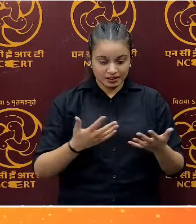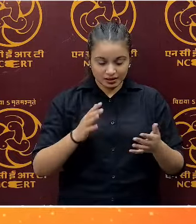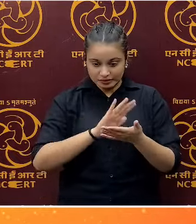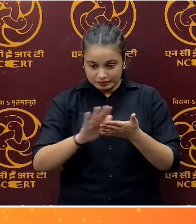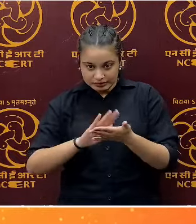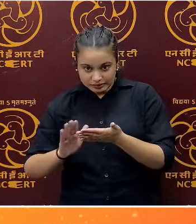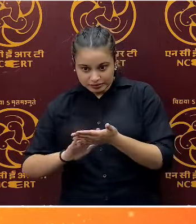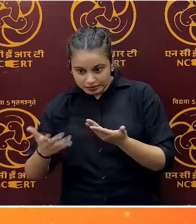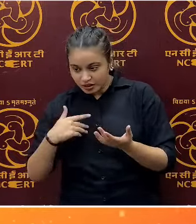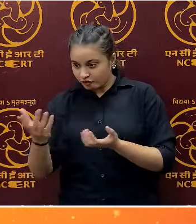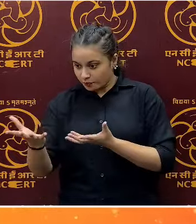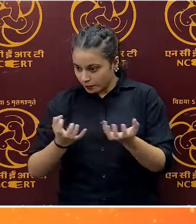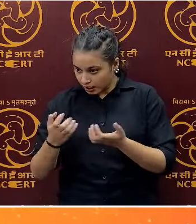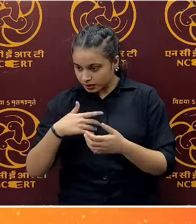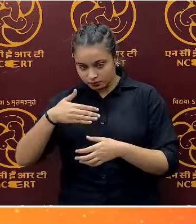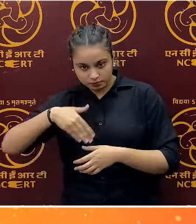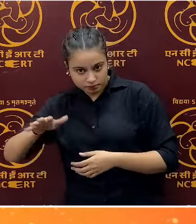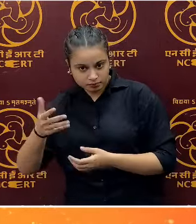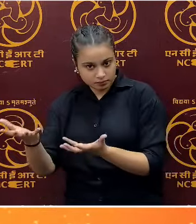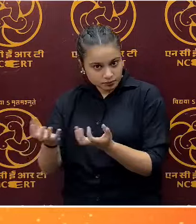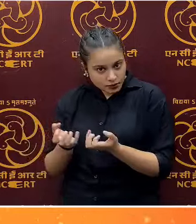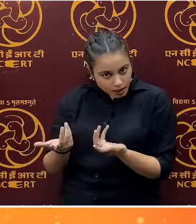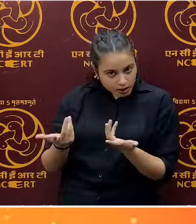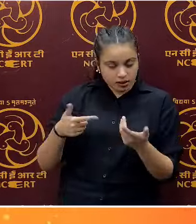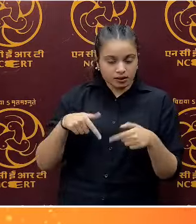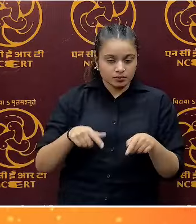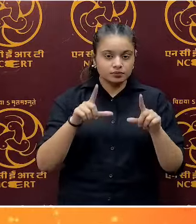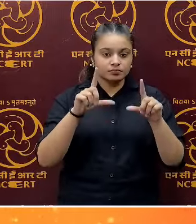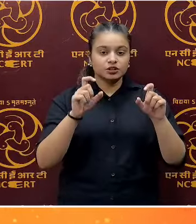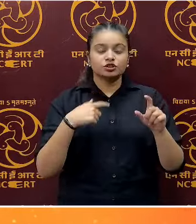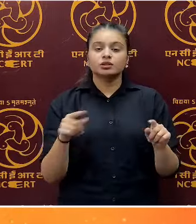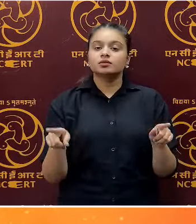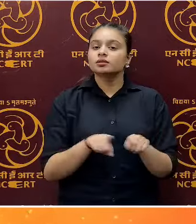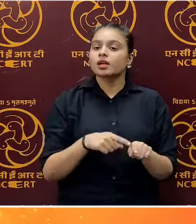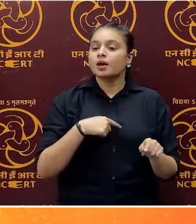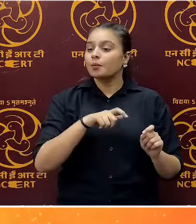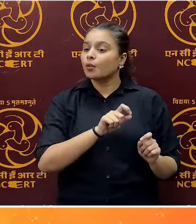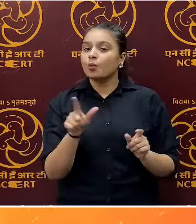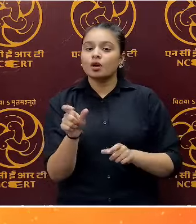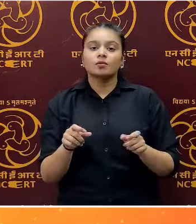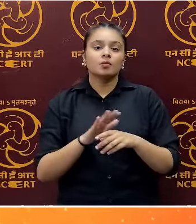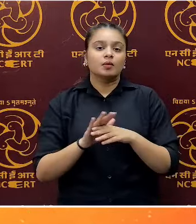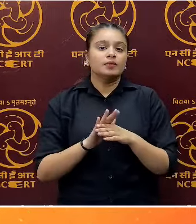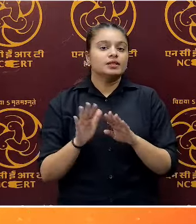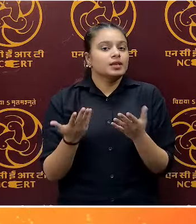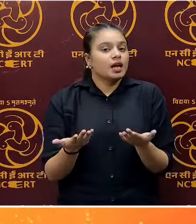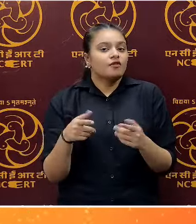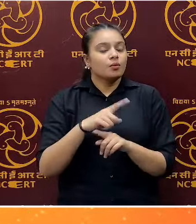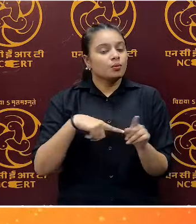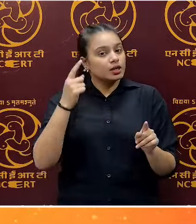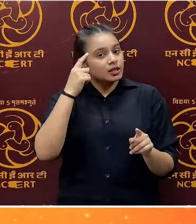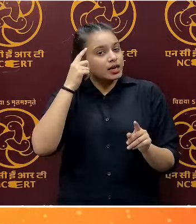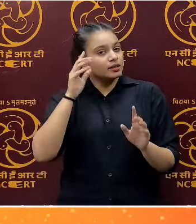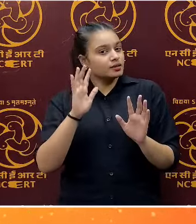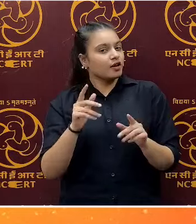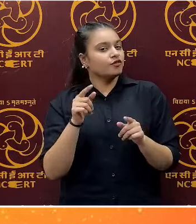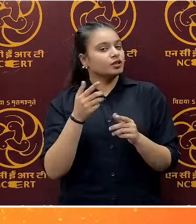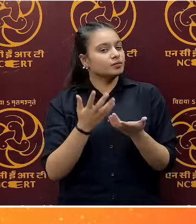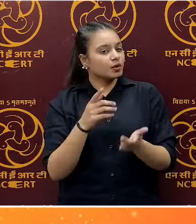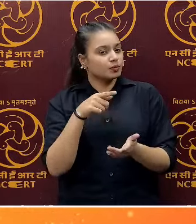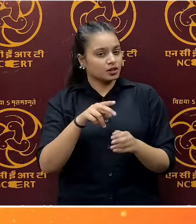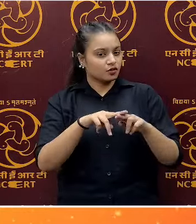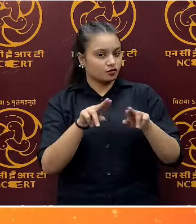something from the market. Yes, absolutely. So in this picture also everyone is busy, and through this picture we can guess, I guess there are these